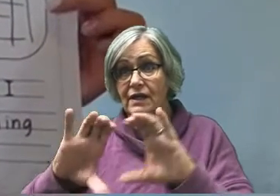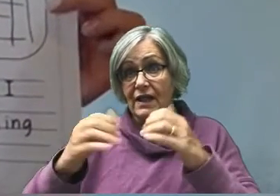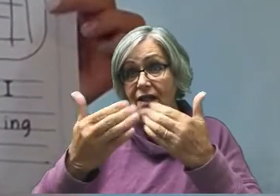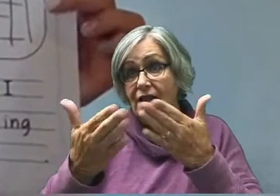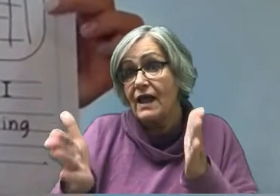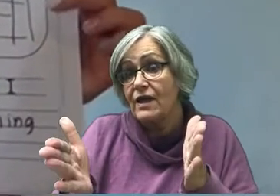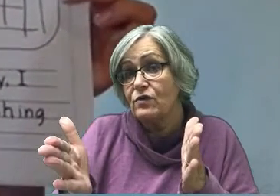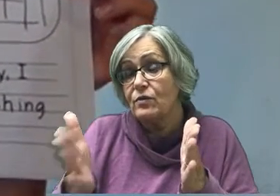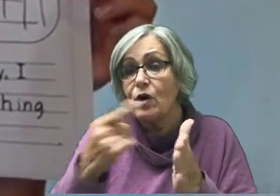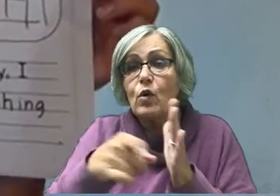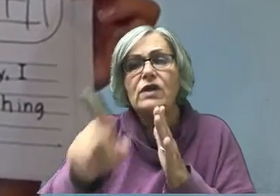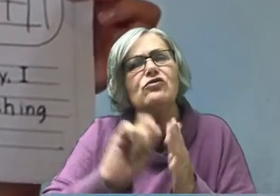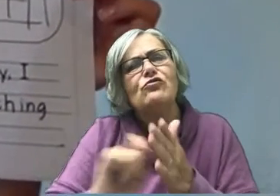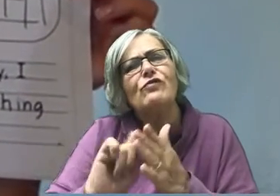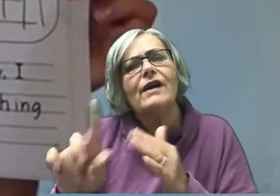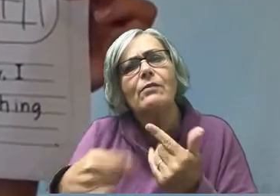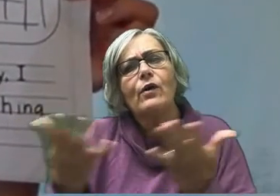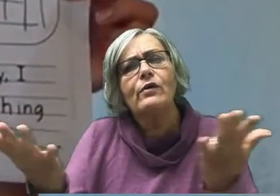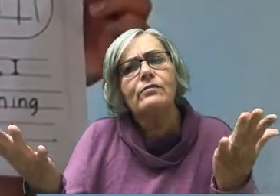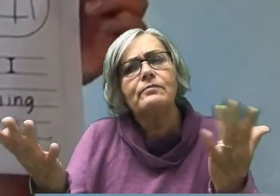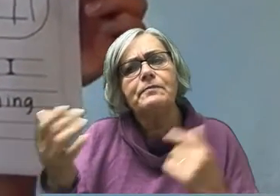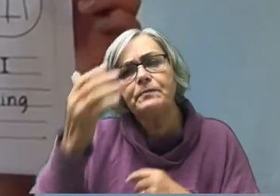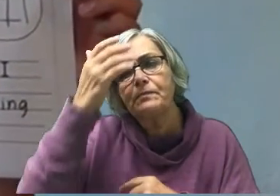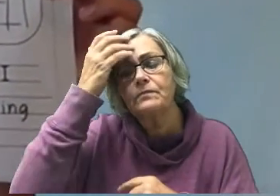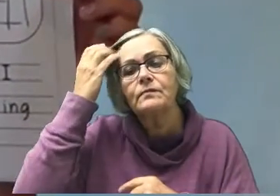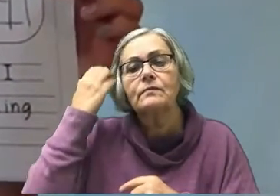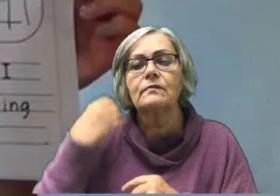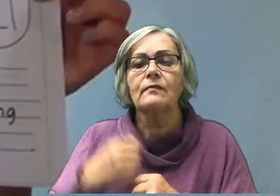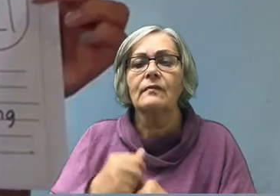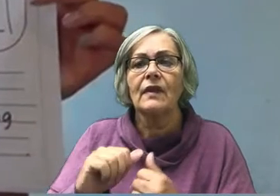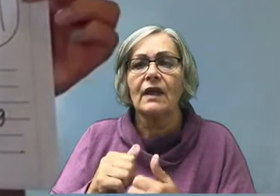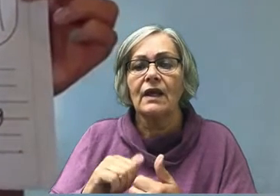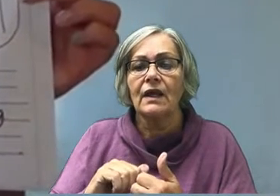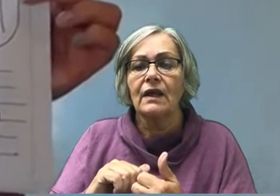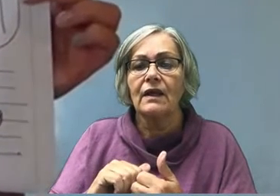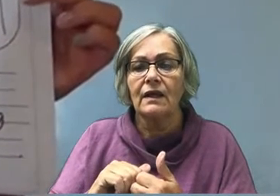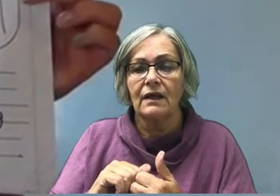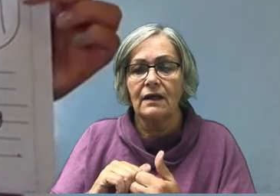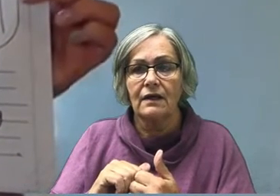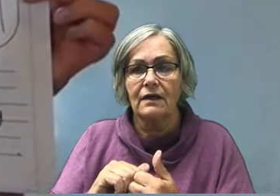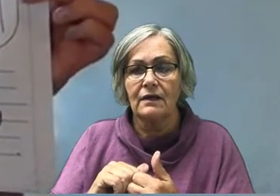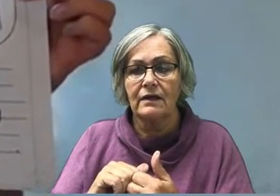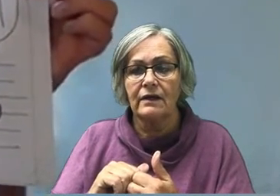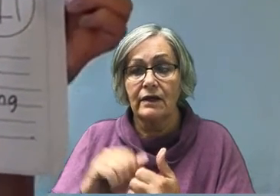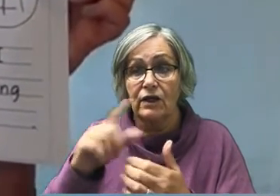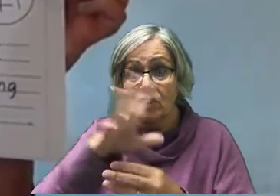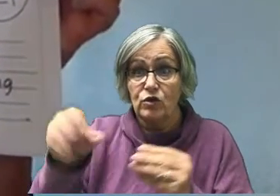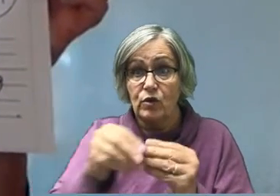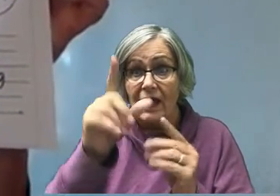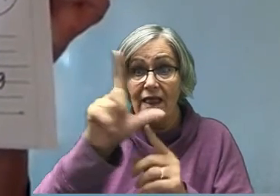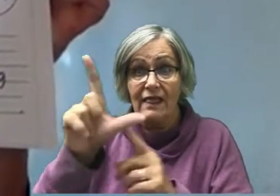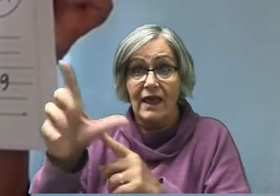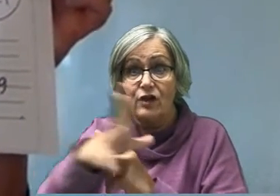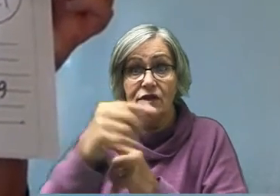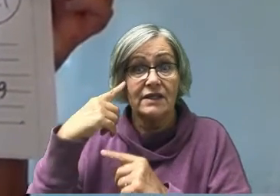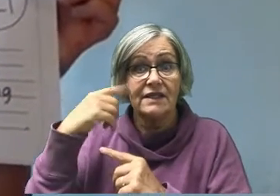classroom. Okay, what did you write about with yours? How can you help out in your community? Did you add